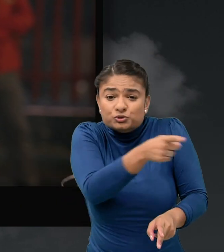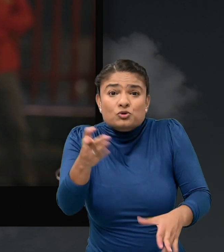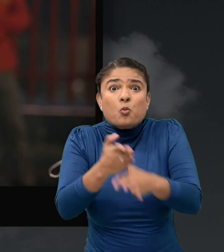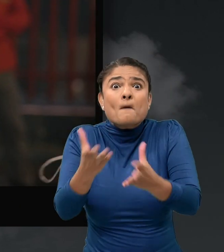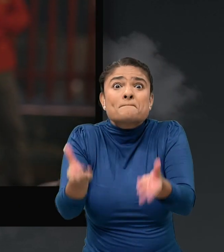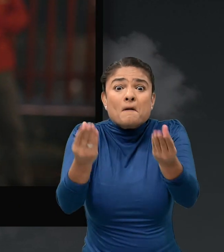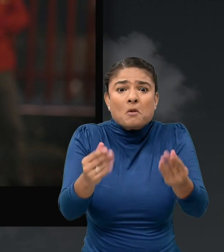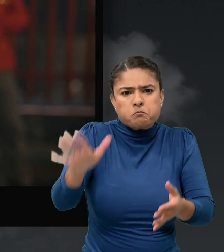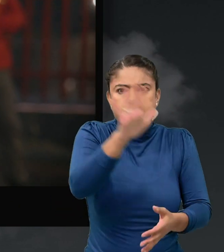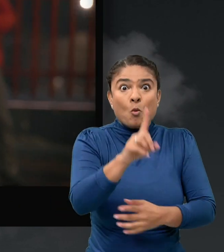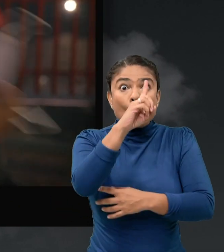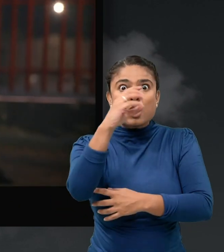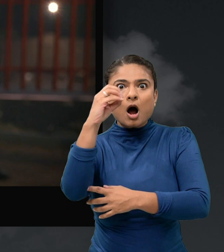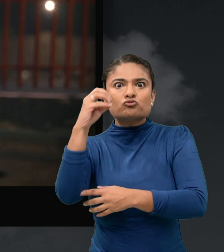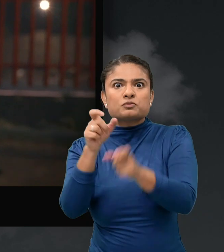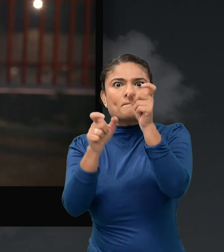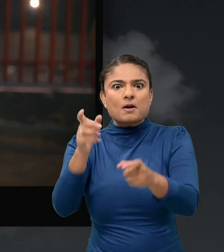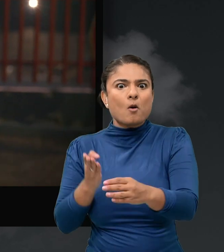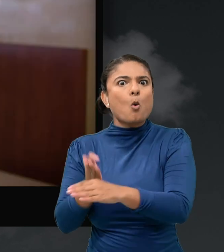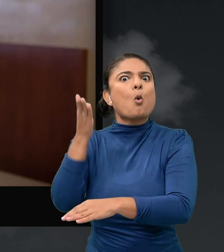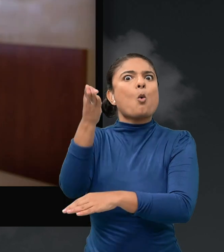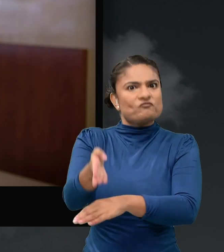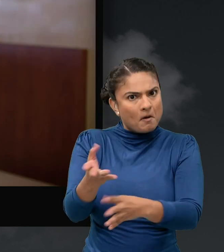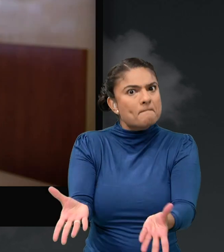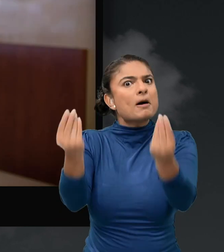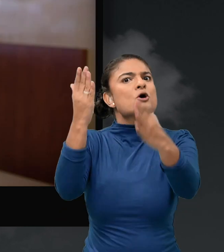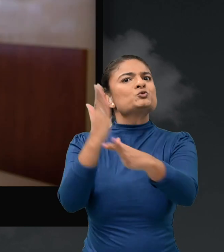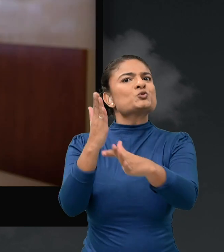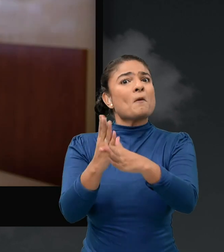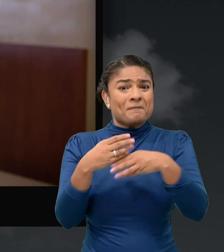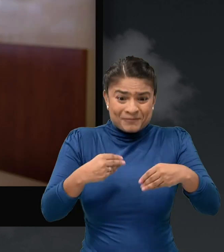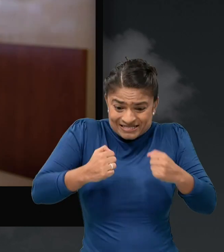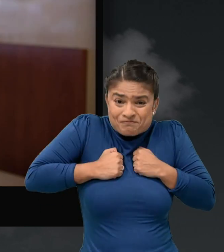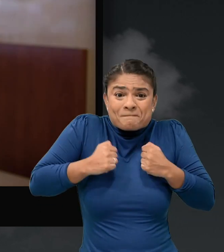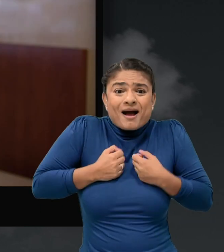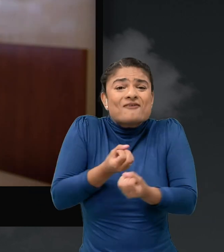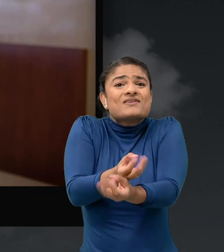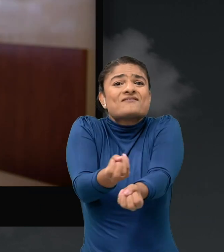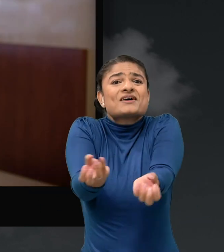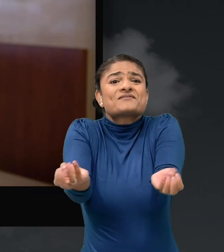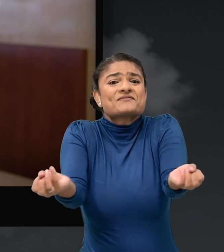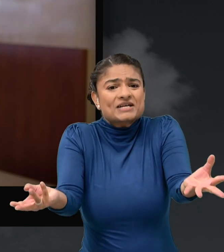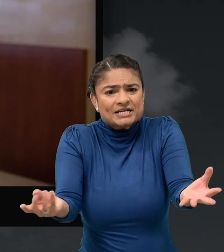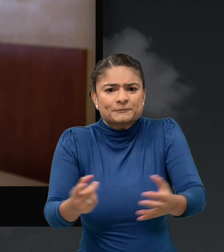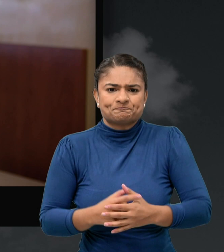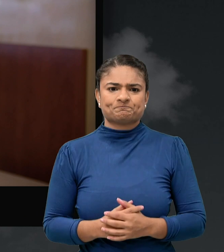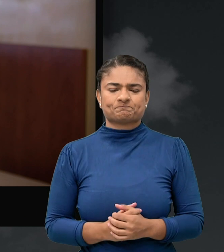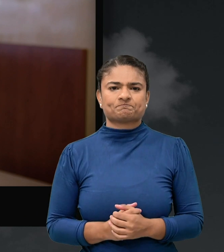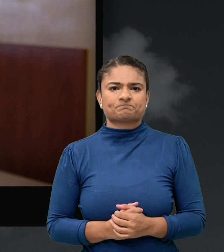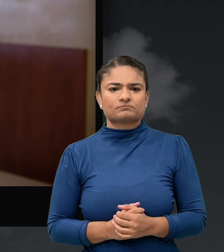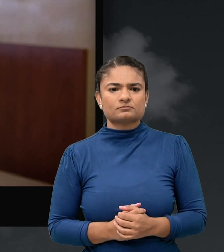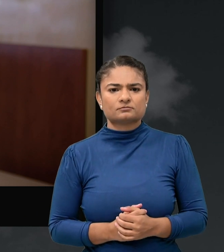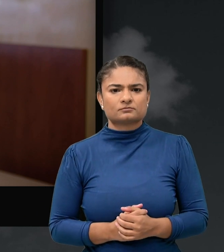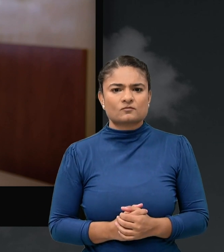batho ba hodimo ho lekgolo bao ke kgonne ba fa menyetla kapa dikgwebo tseo